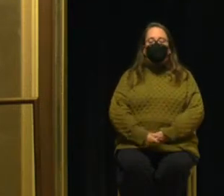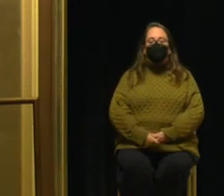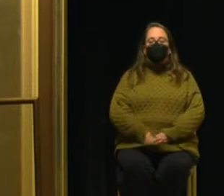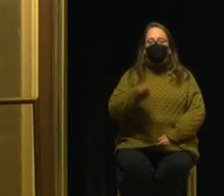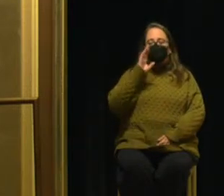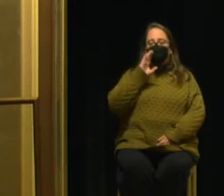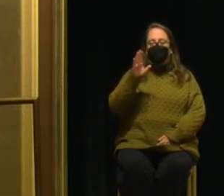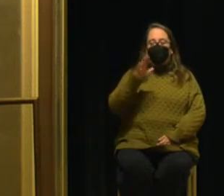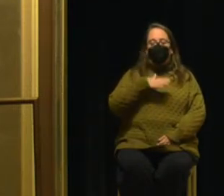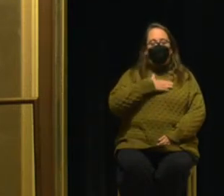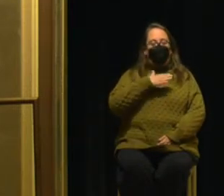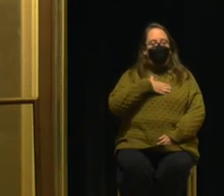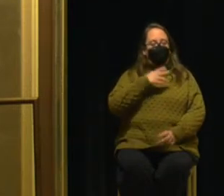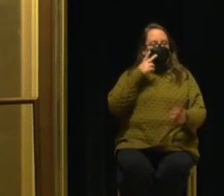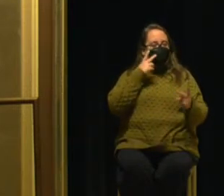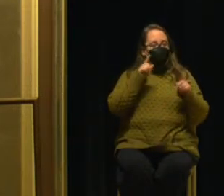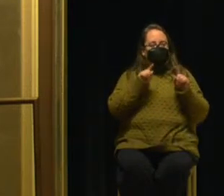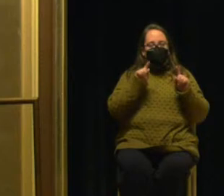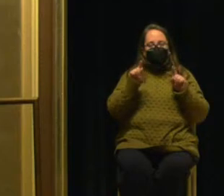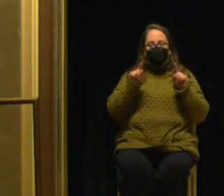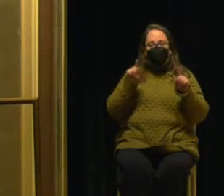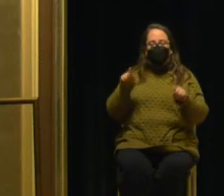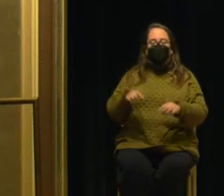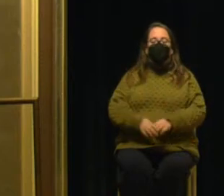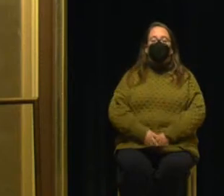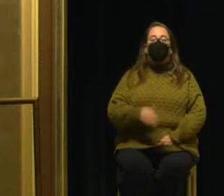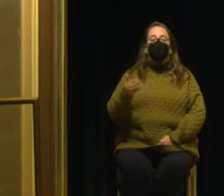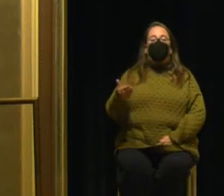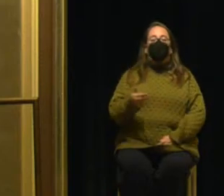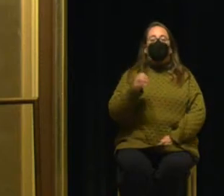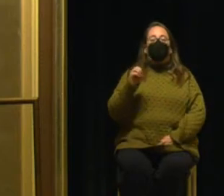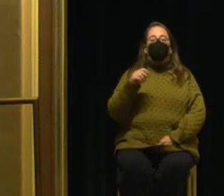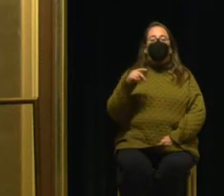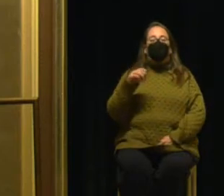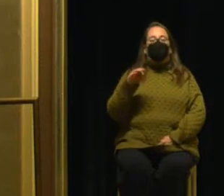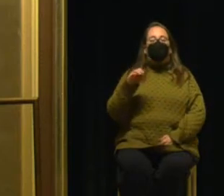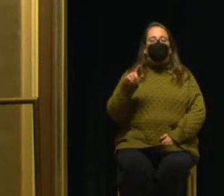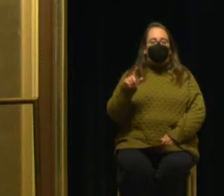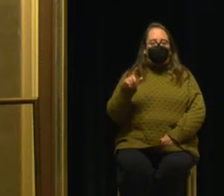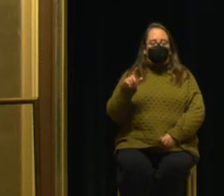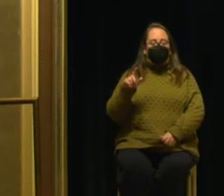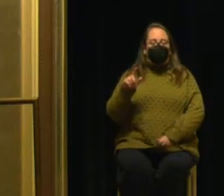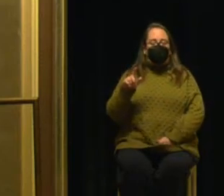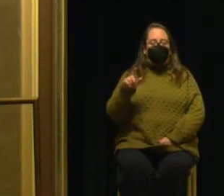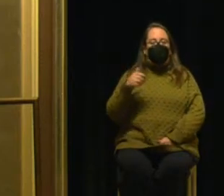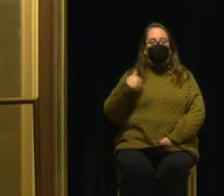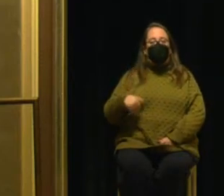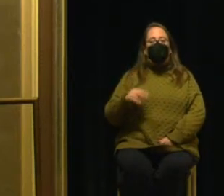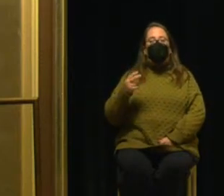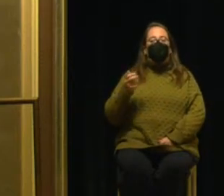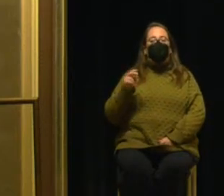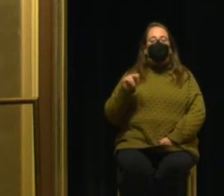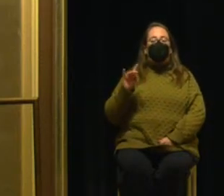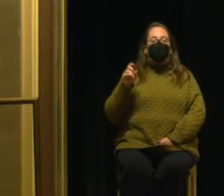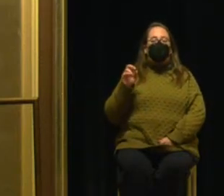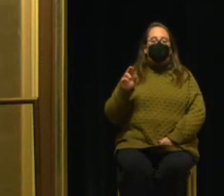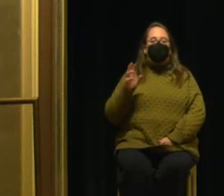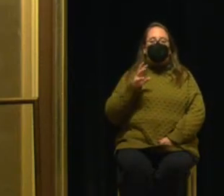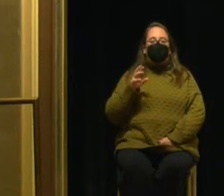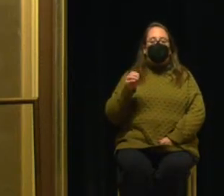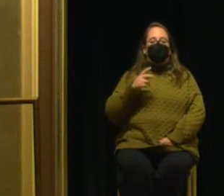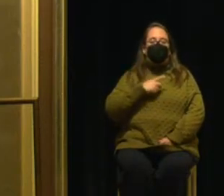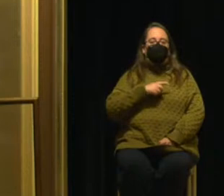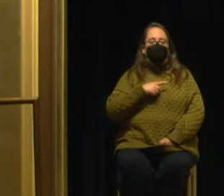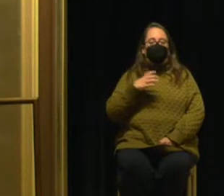Hi, I'm glad to see you. And welcome to the Enoch Pratt Free Library. My name is Vivian Fisher, and I am